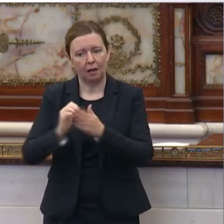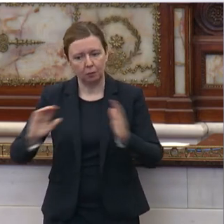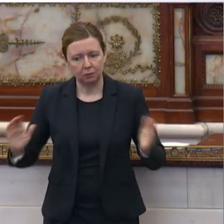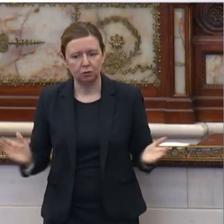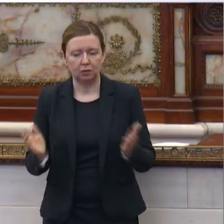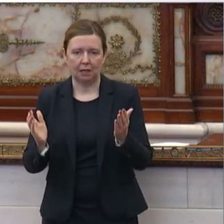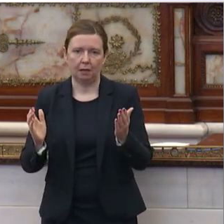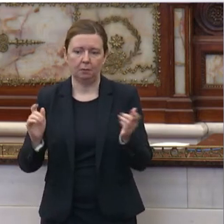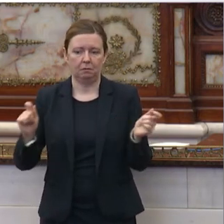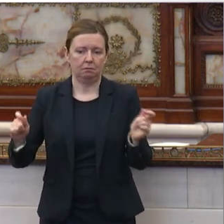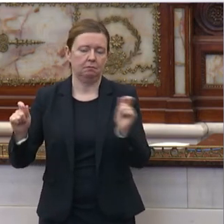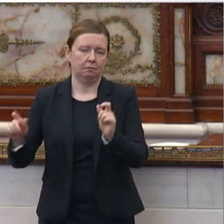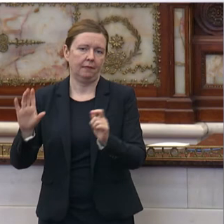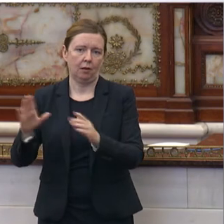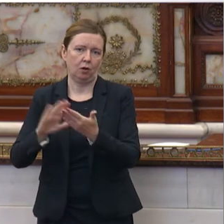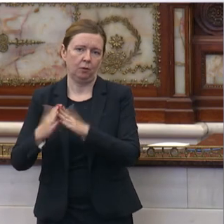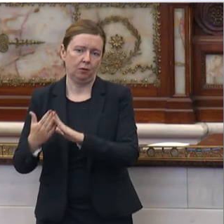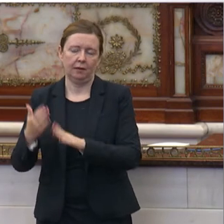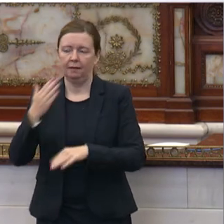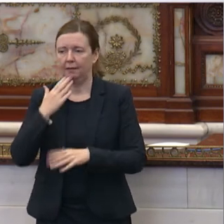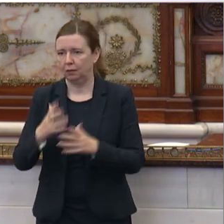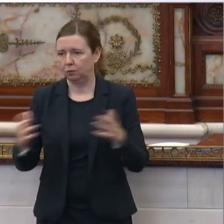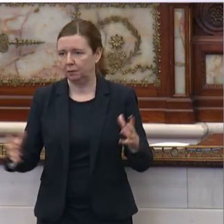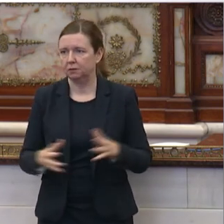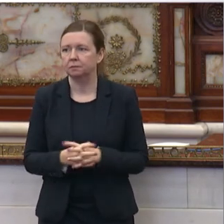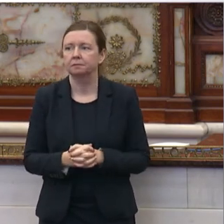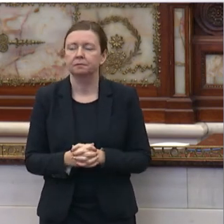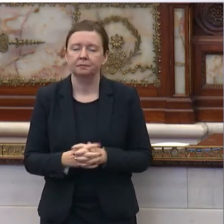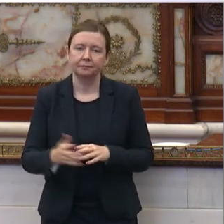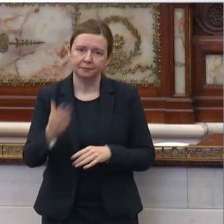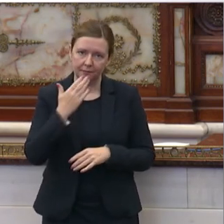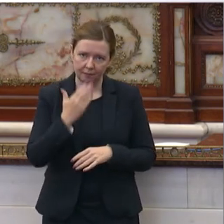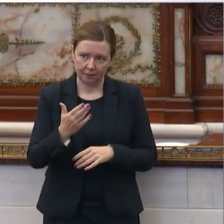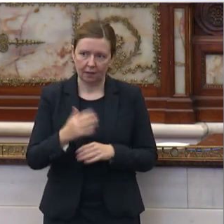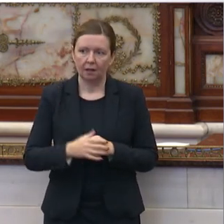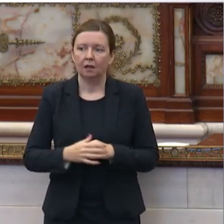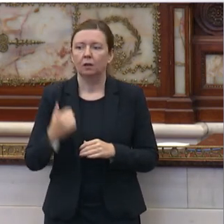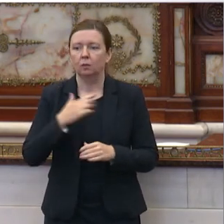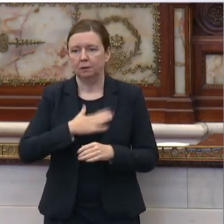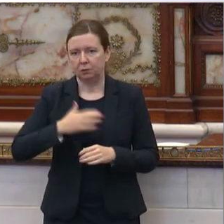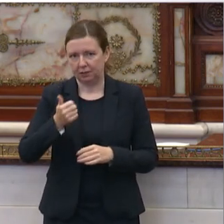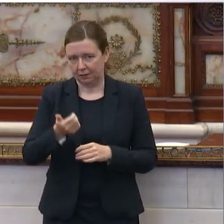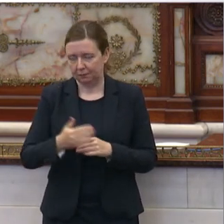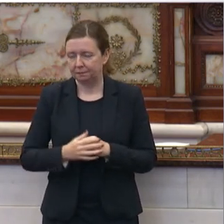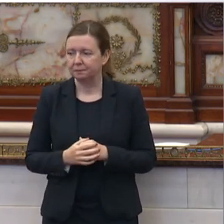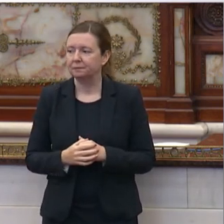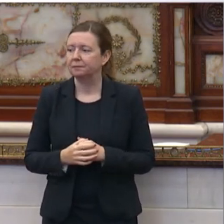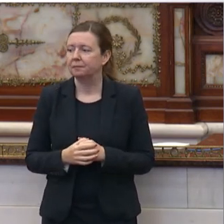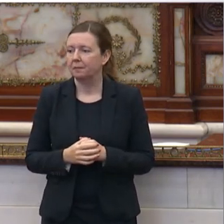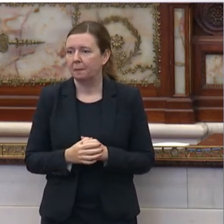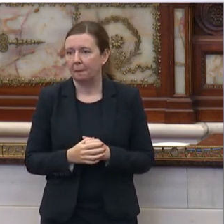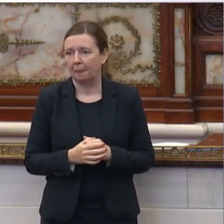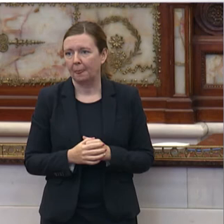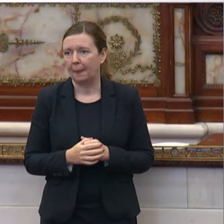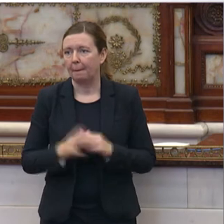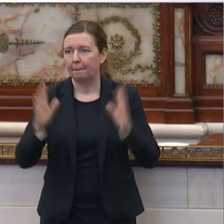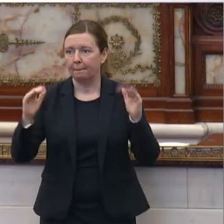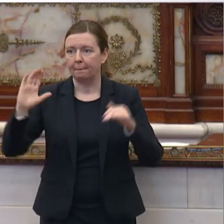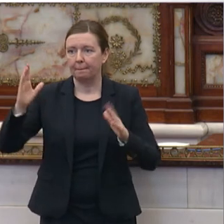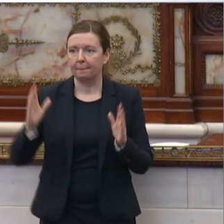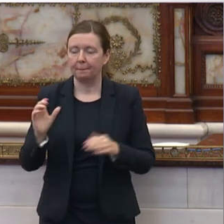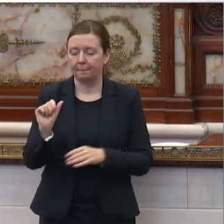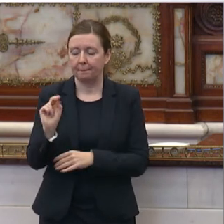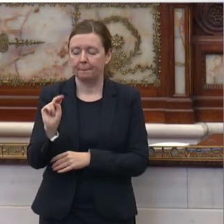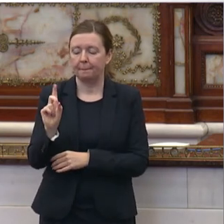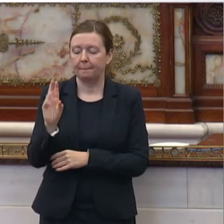and shape the redevelopment of their community. Thank you very much. Thank you. It's funny. We appreciate it. The next speaker is Andrew